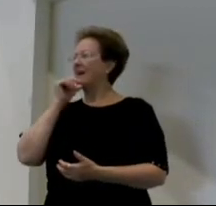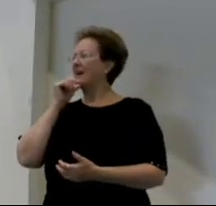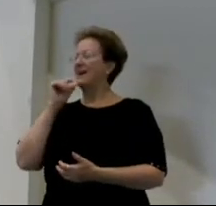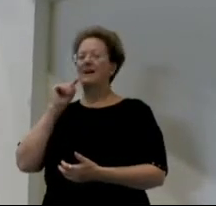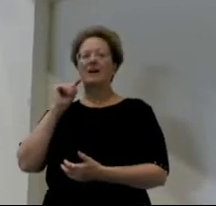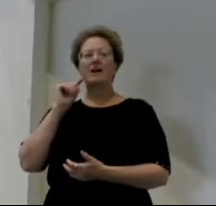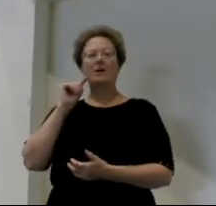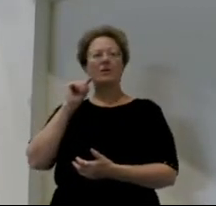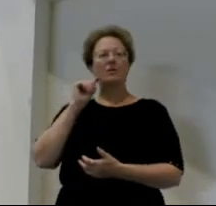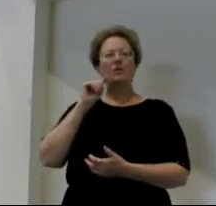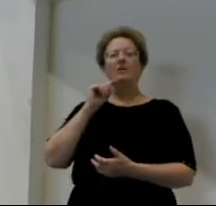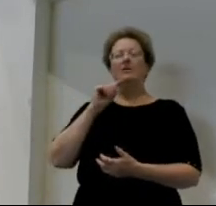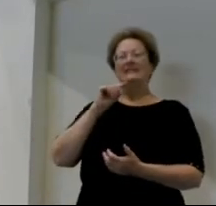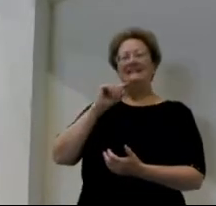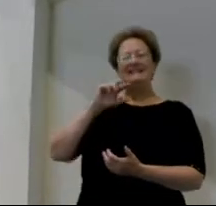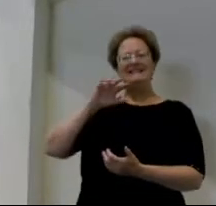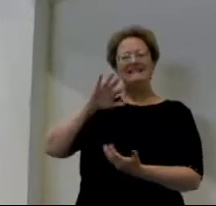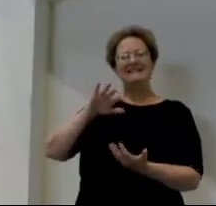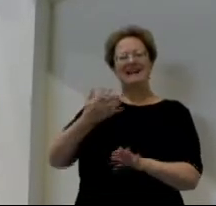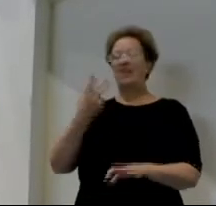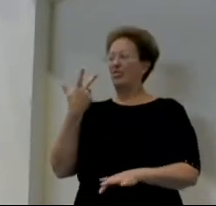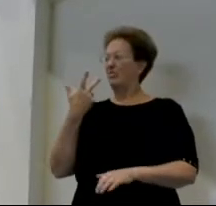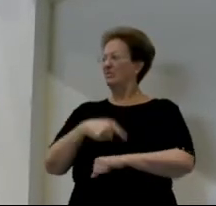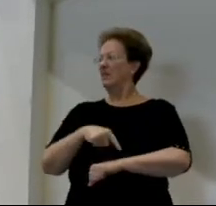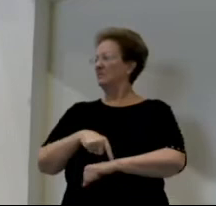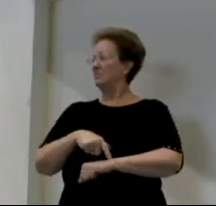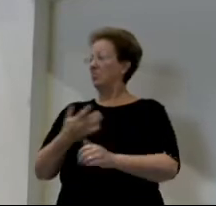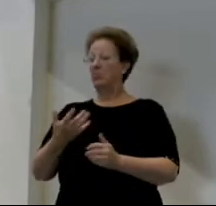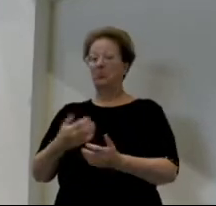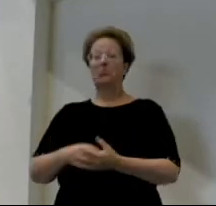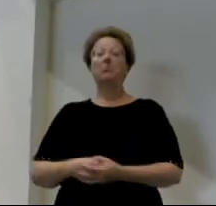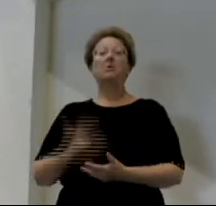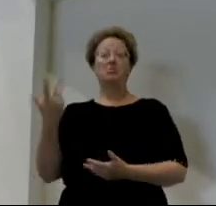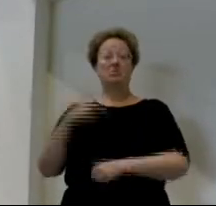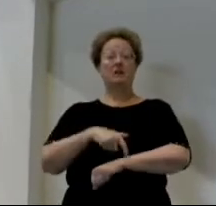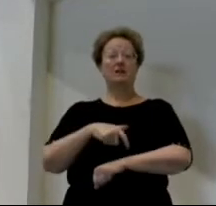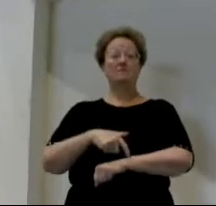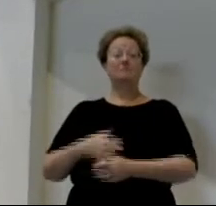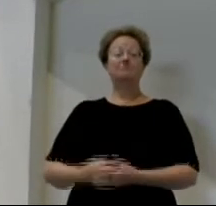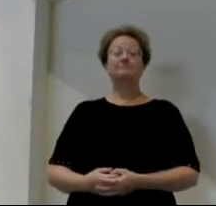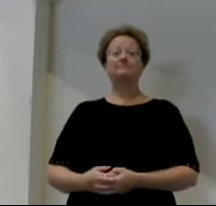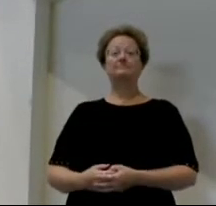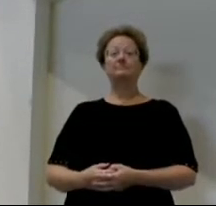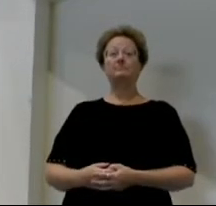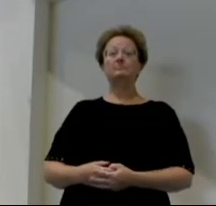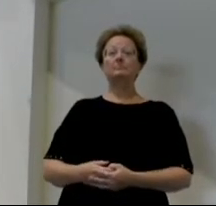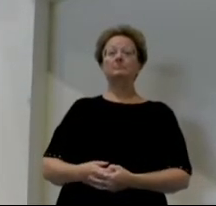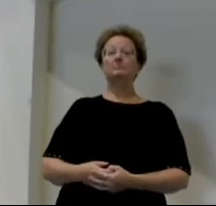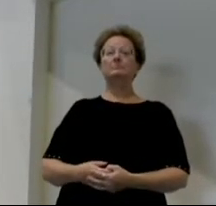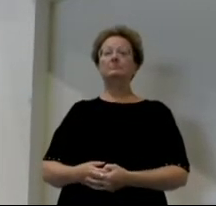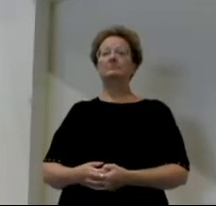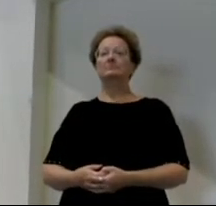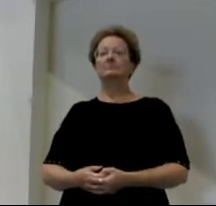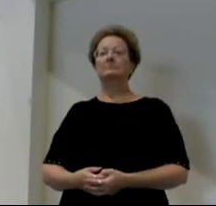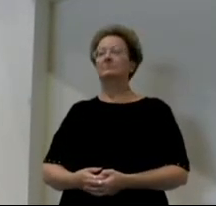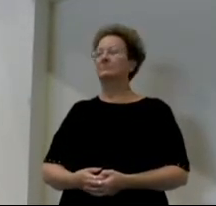even twice, but we died three times. Three times. Now, when you go home today, don't expect